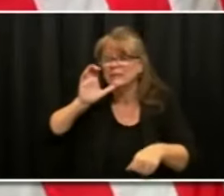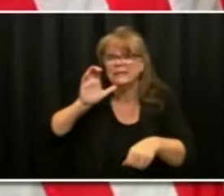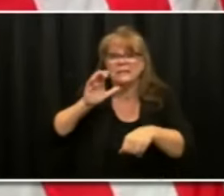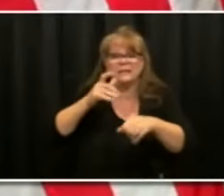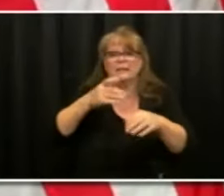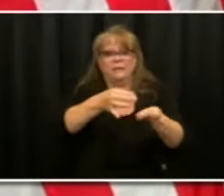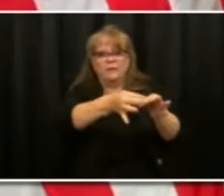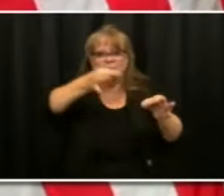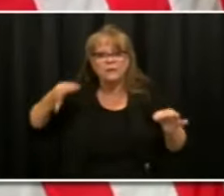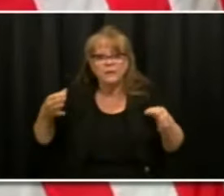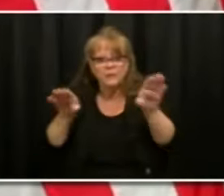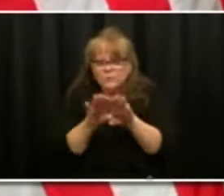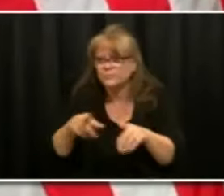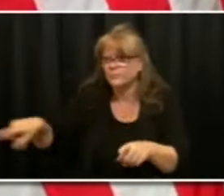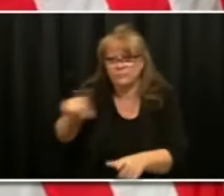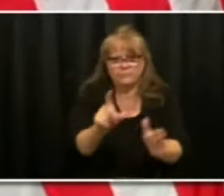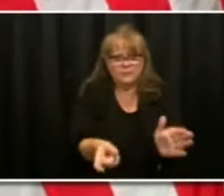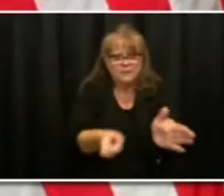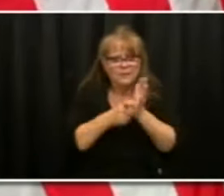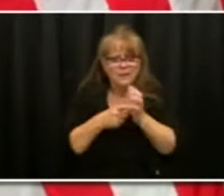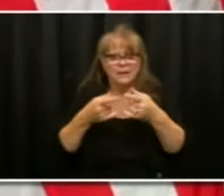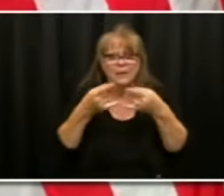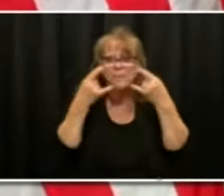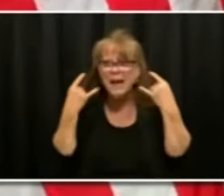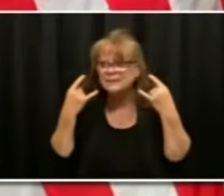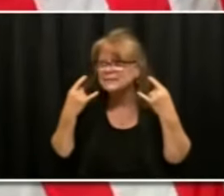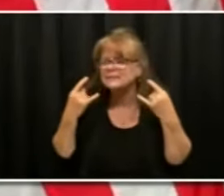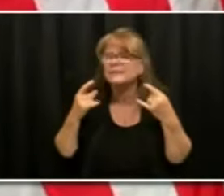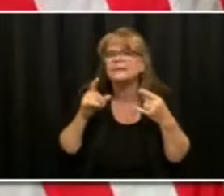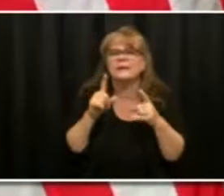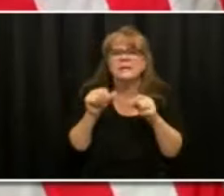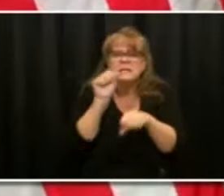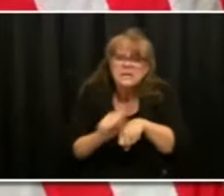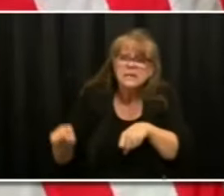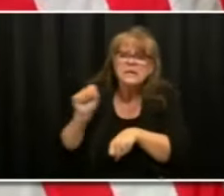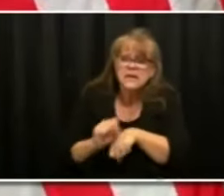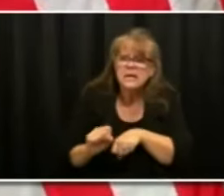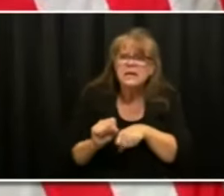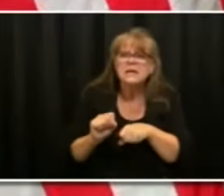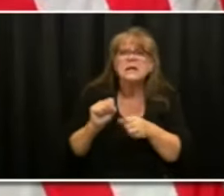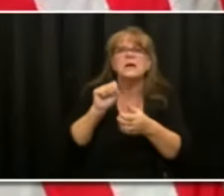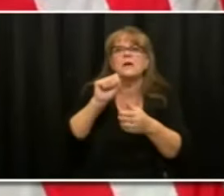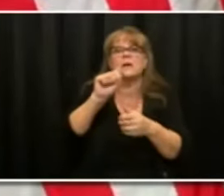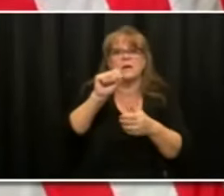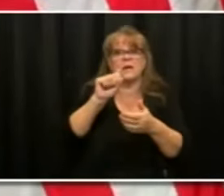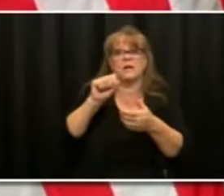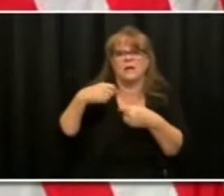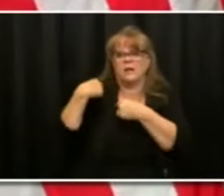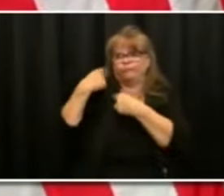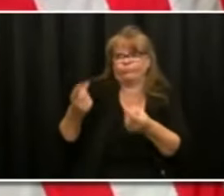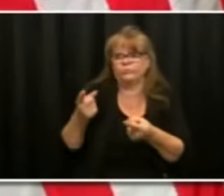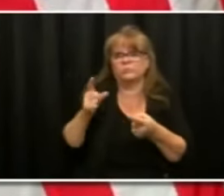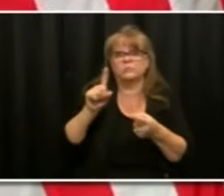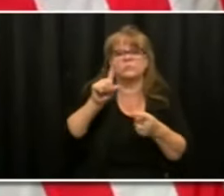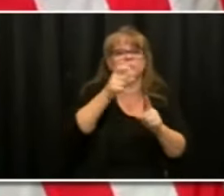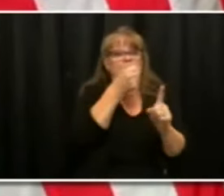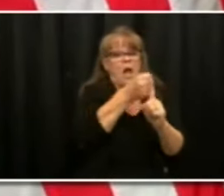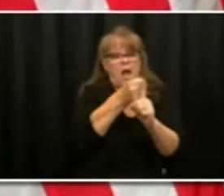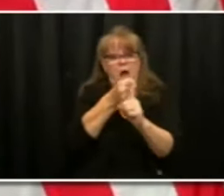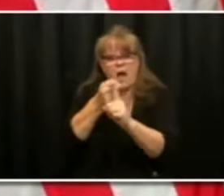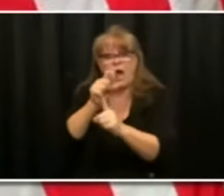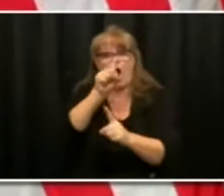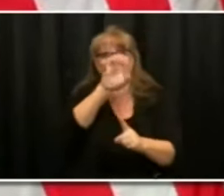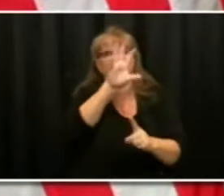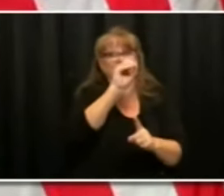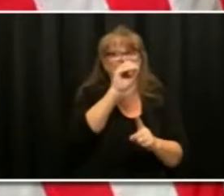weeks, they've gone from about 150 cases a day in Boulder County to 30 cases a day in Boulder County. So even as there